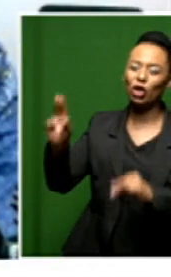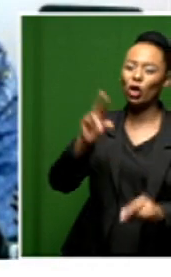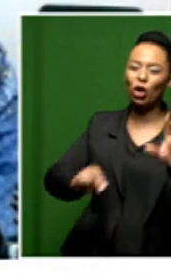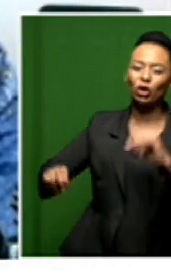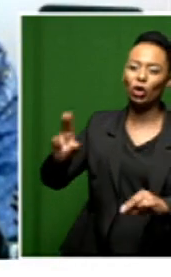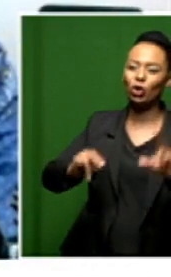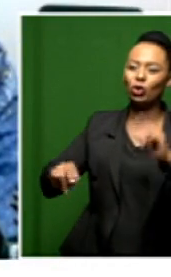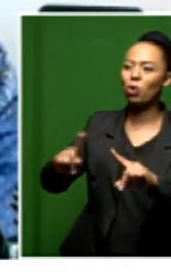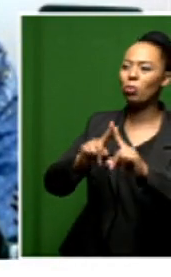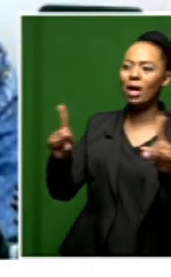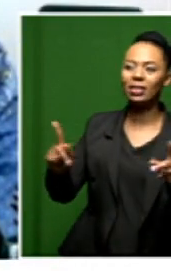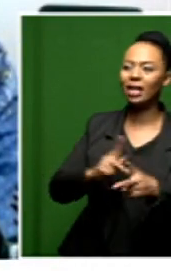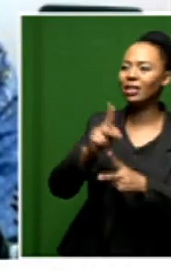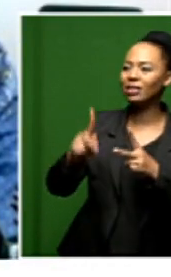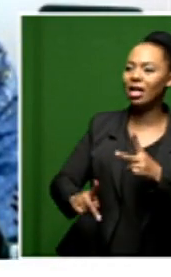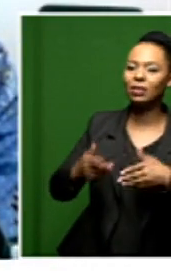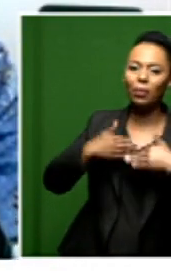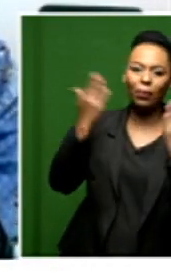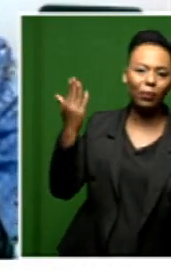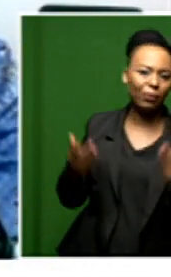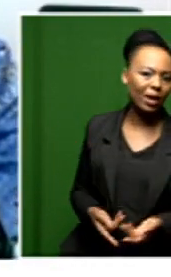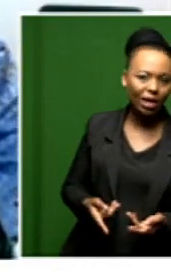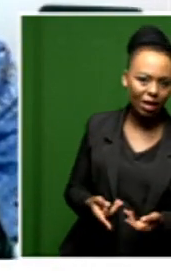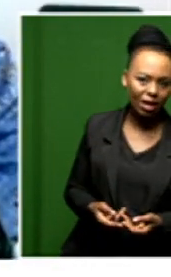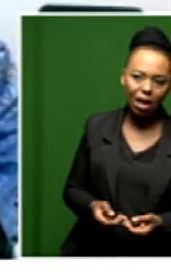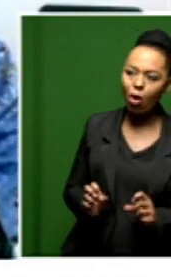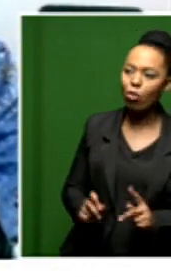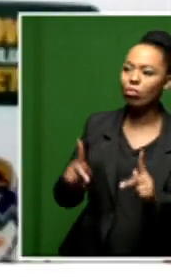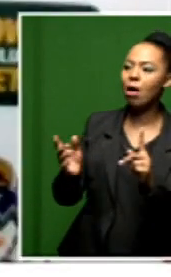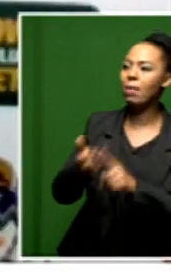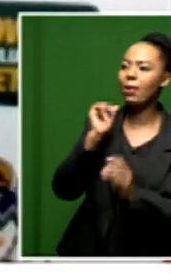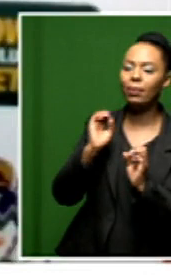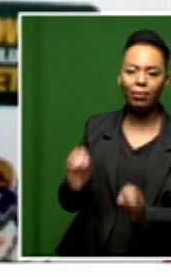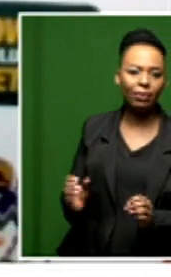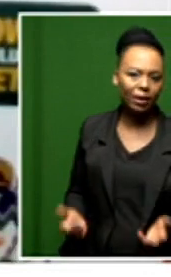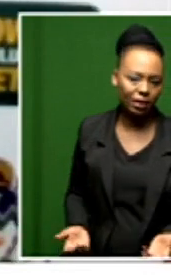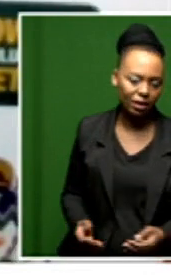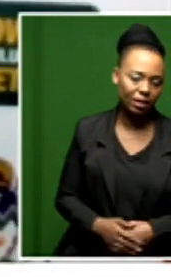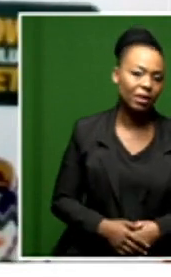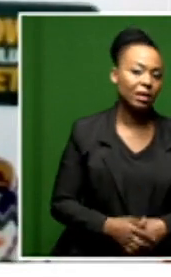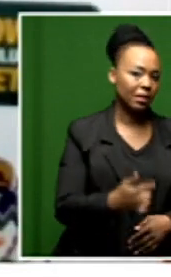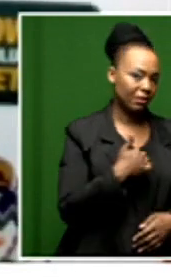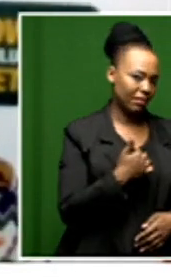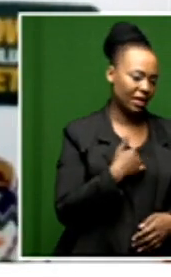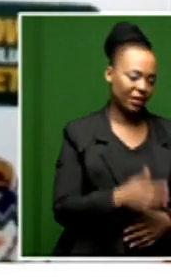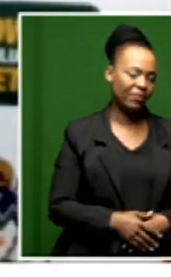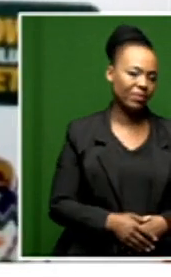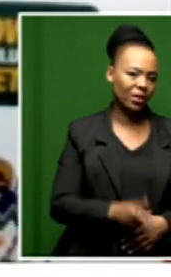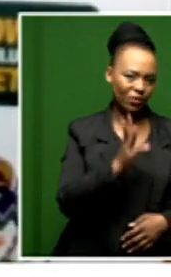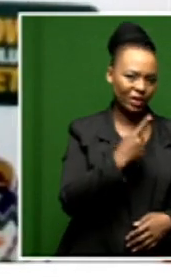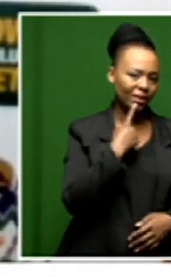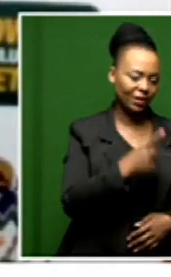no real results. Your response to this, Premier? I will kindly invite those who says it is a talk show,